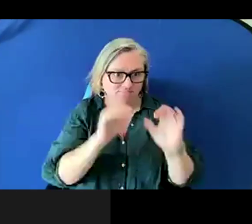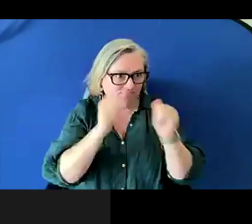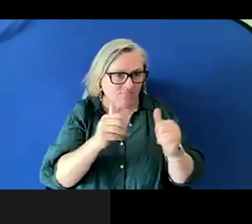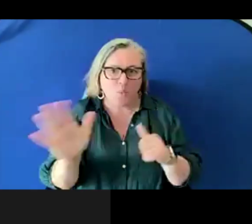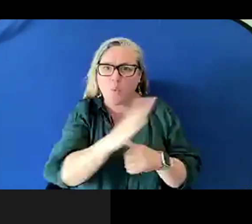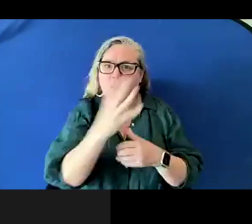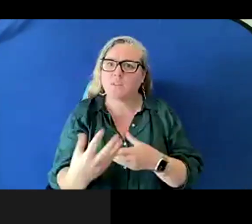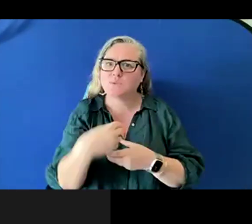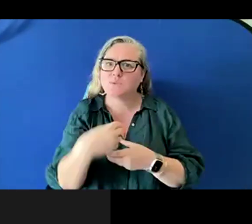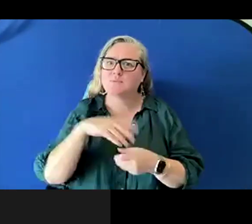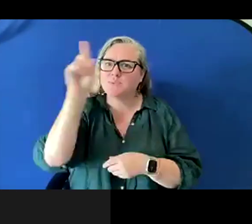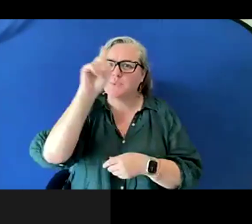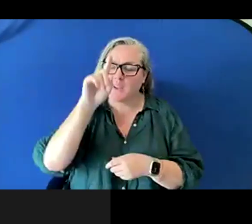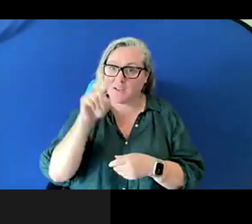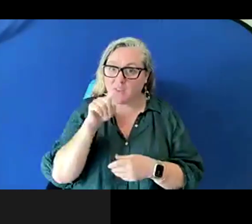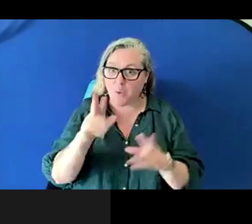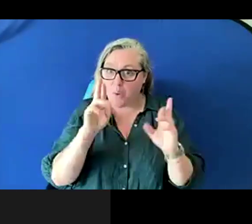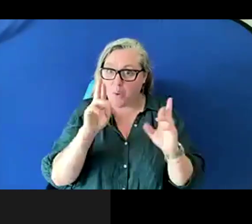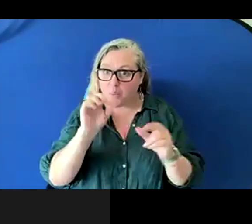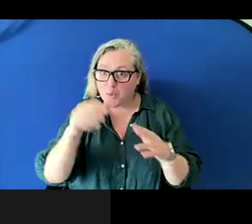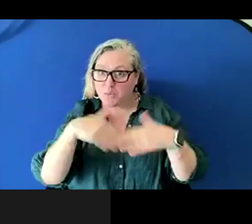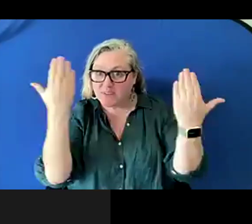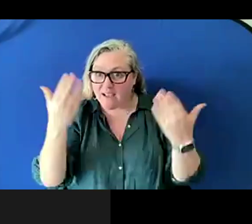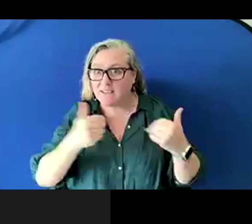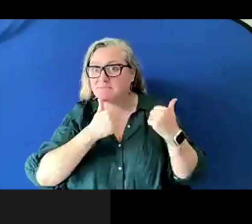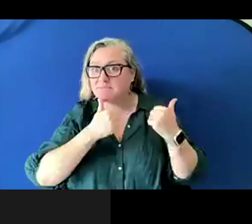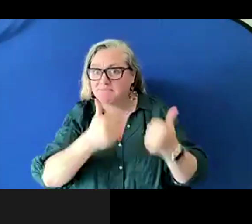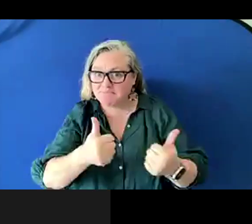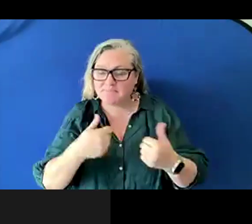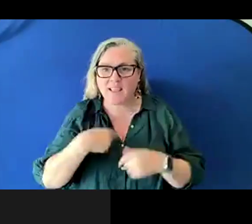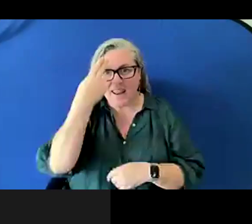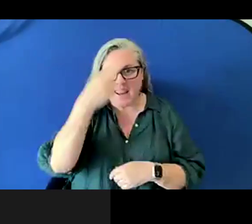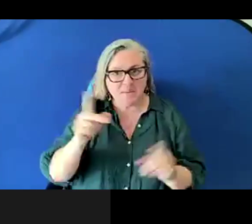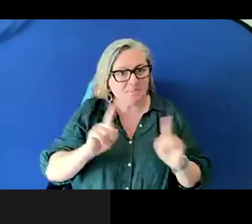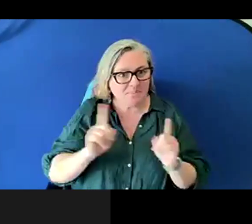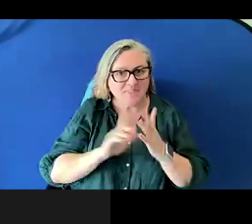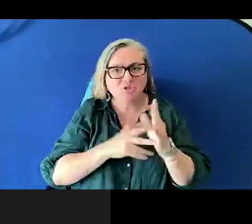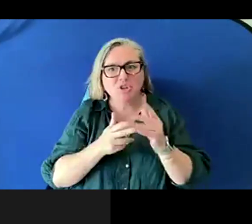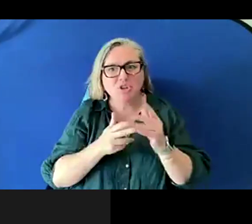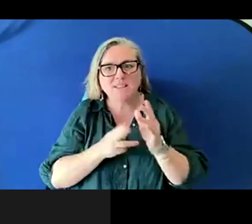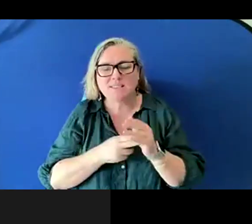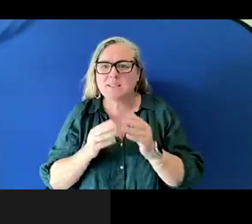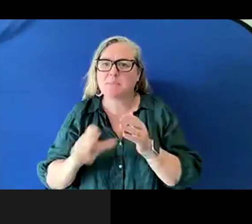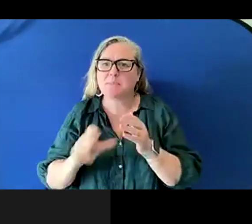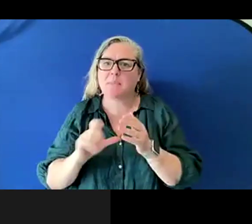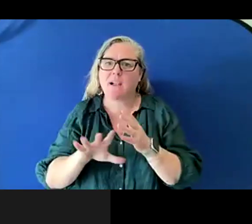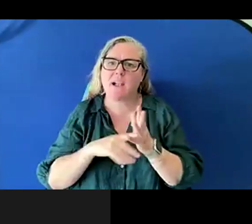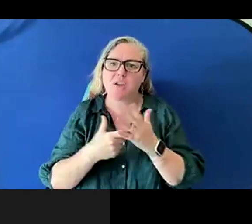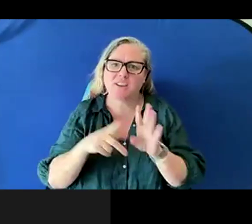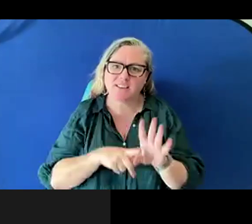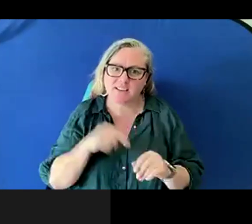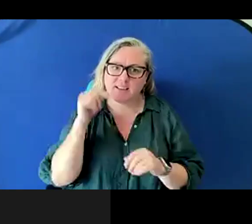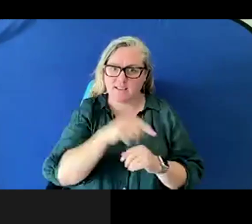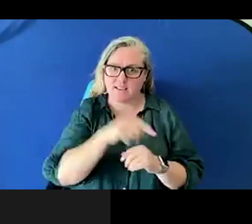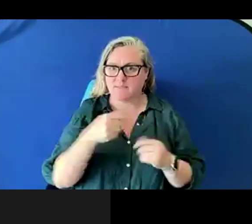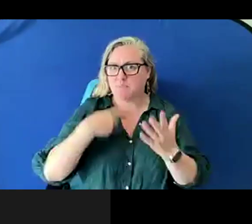you're having a very good day so far. My name is Jason McCurry. I'm the Programs Manager here at Children and Young